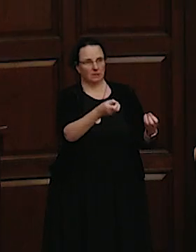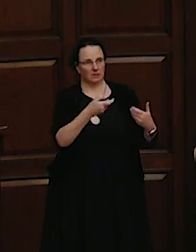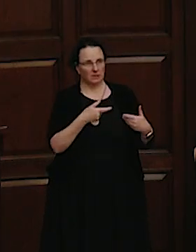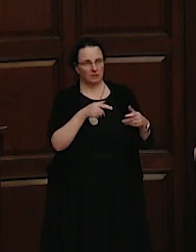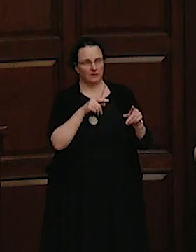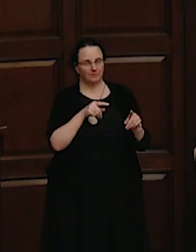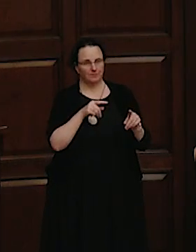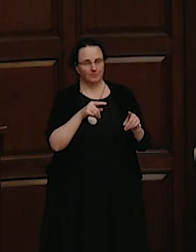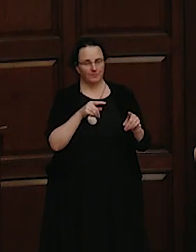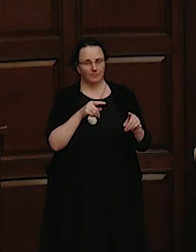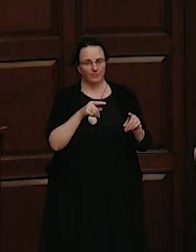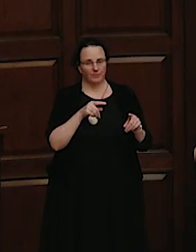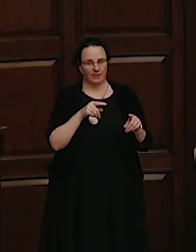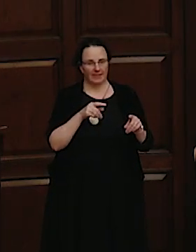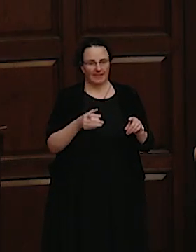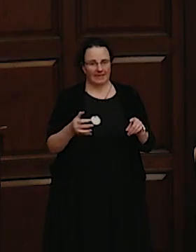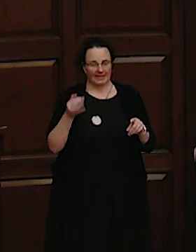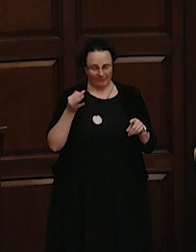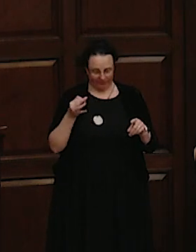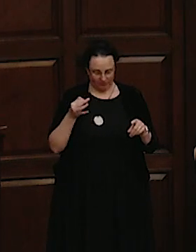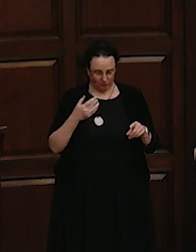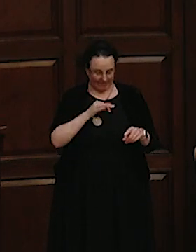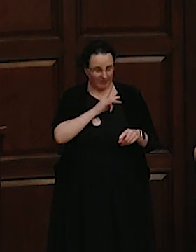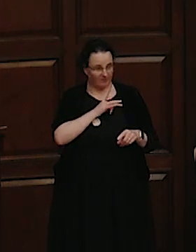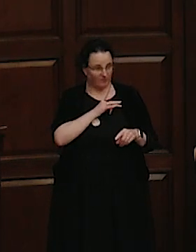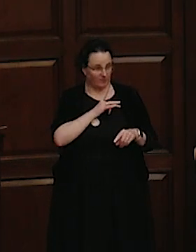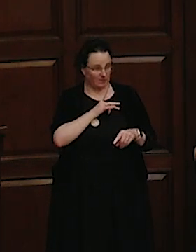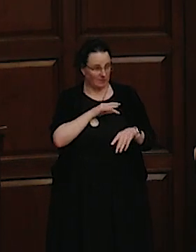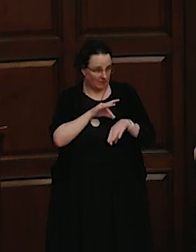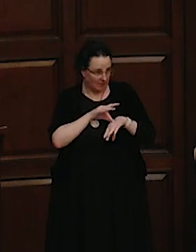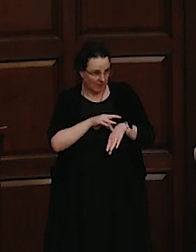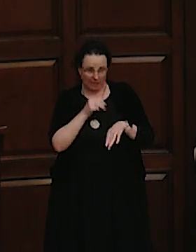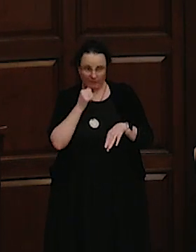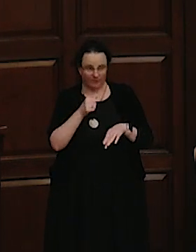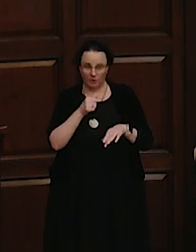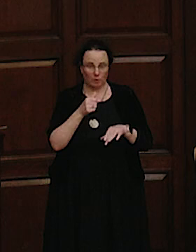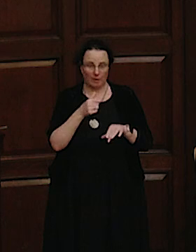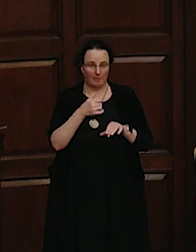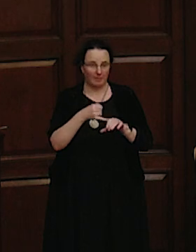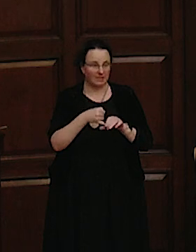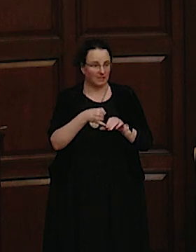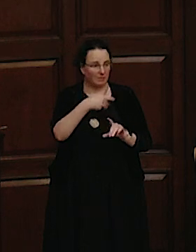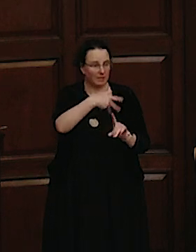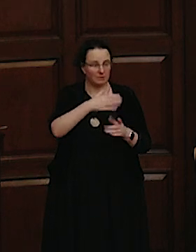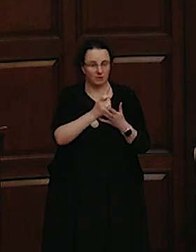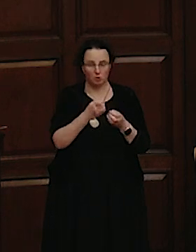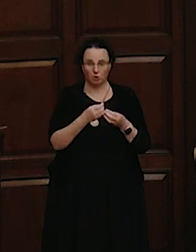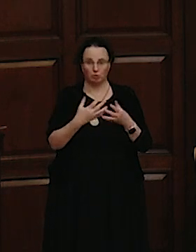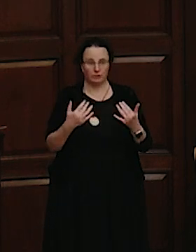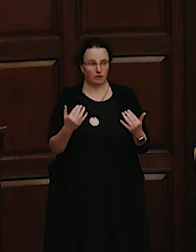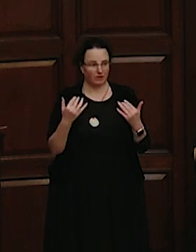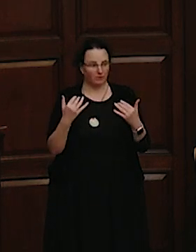when you're a patient and you don't have a medical background, sometimes there's too much information because we